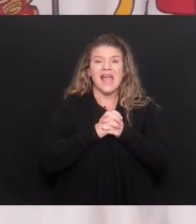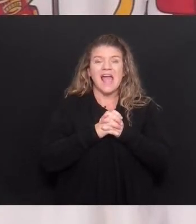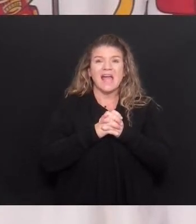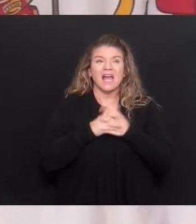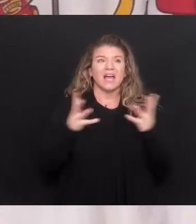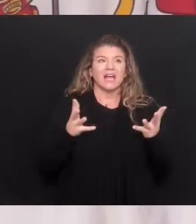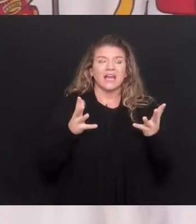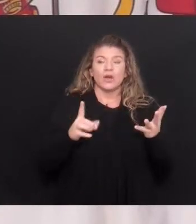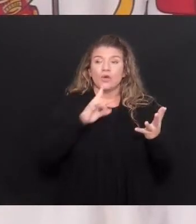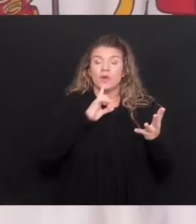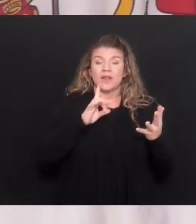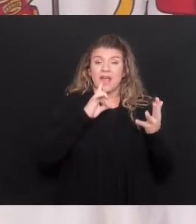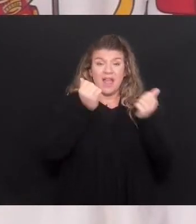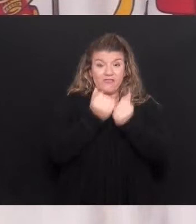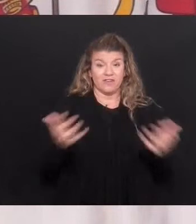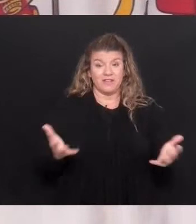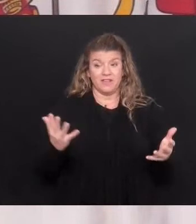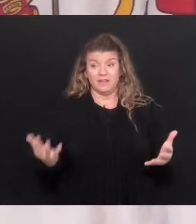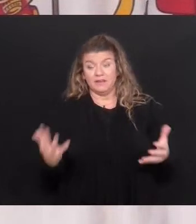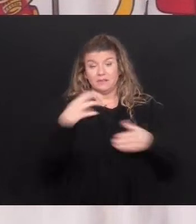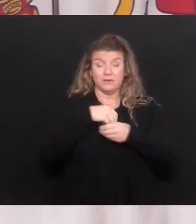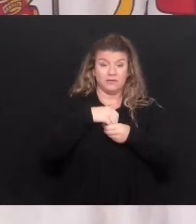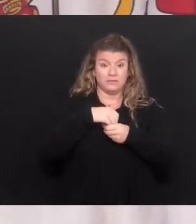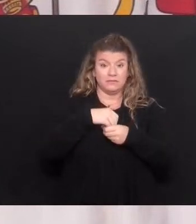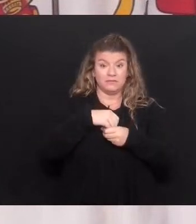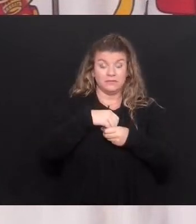everything through this,